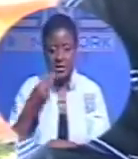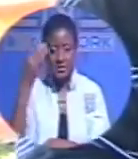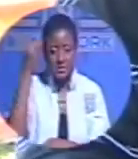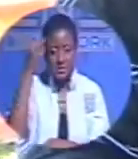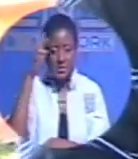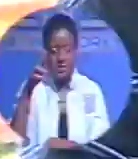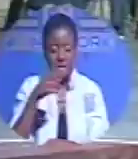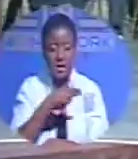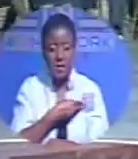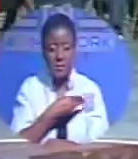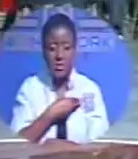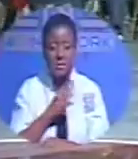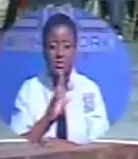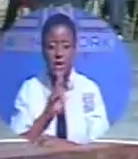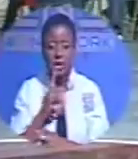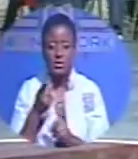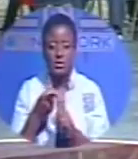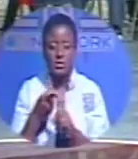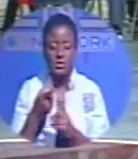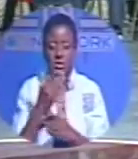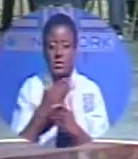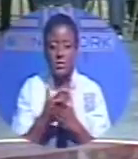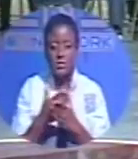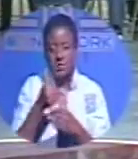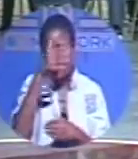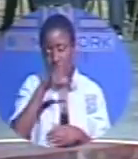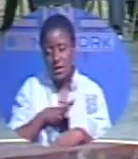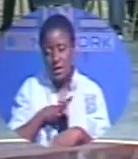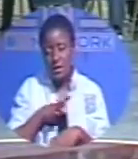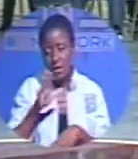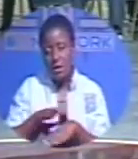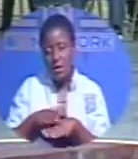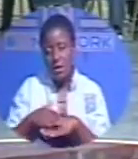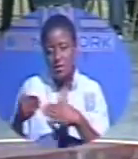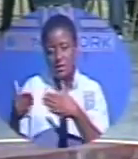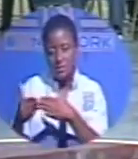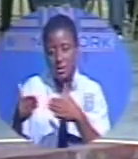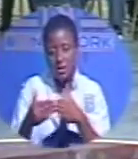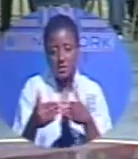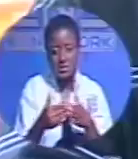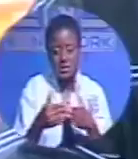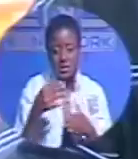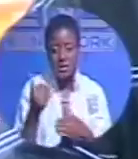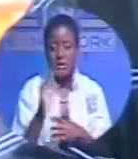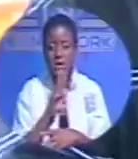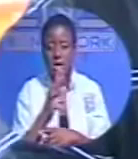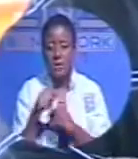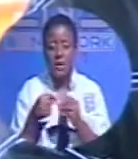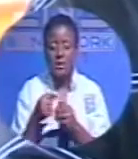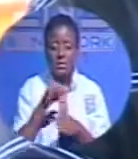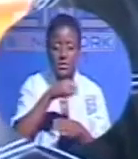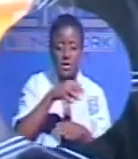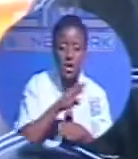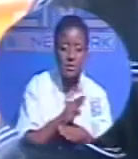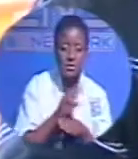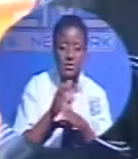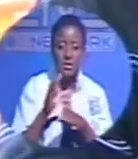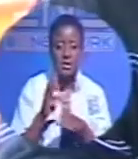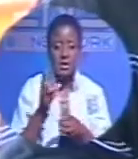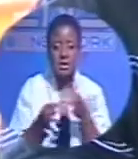talked to some of the fellas hanging out on the blocks and stuff, and they were like, jobs. If you give us